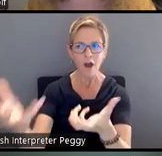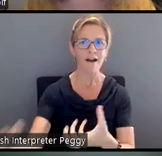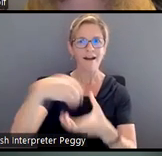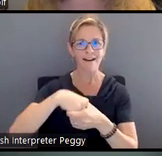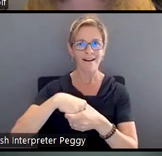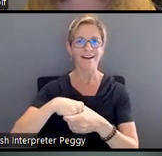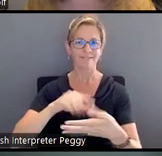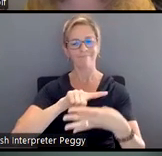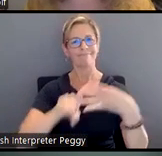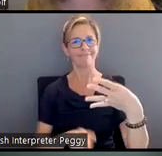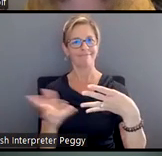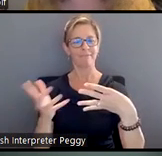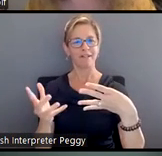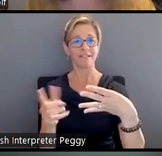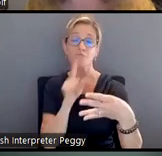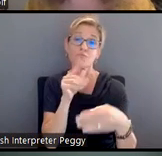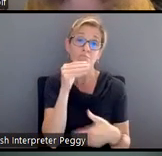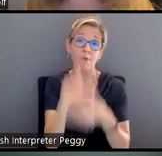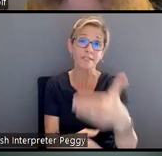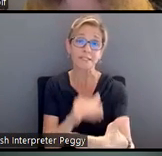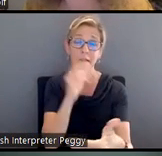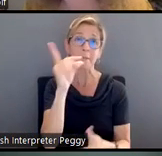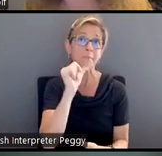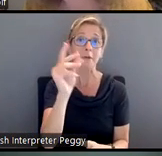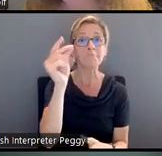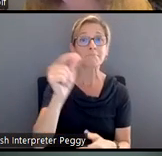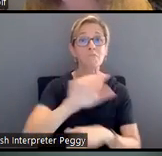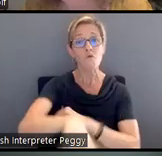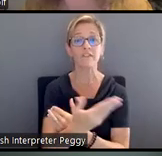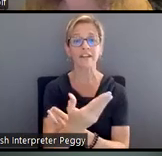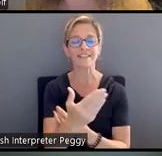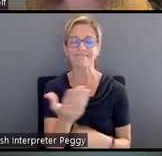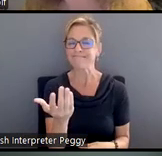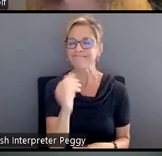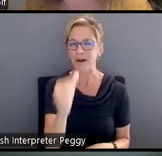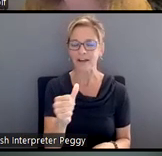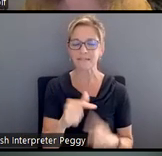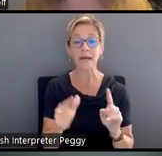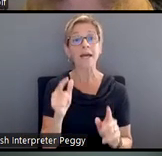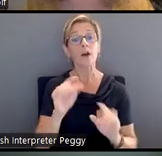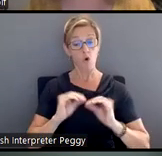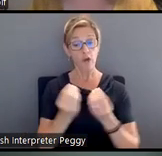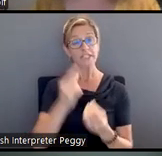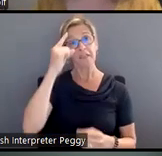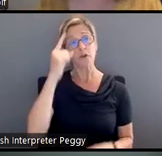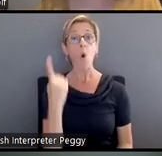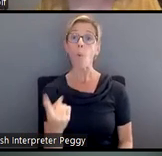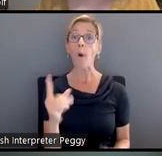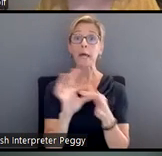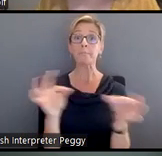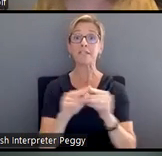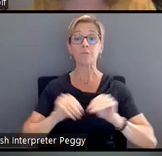really is a process. Quite often organizations think, if I send out one message and let people know what we're doing, then people will sign